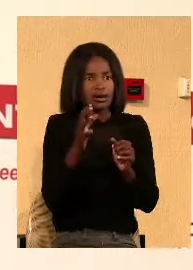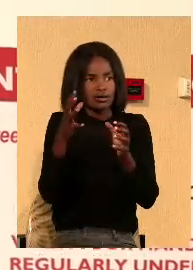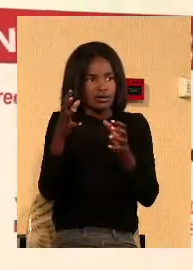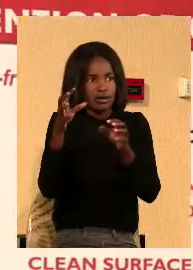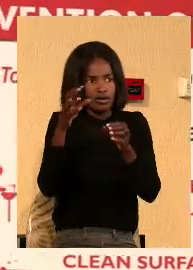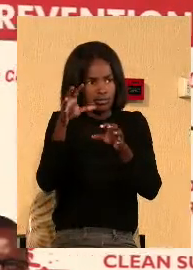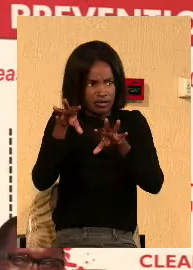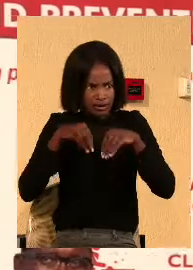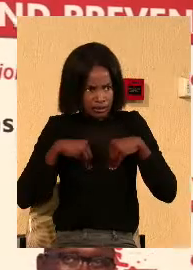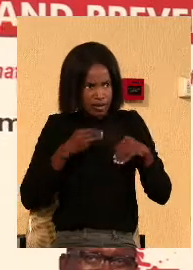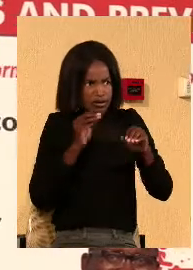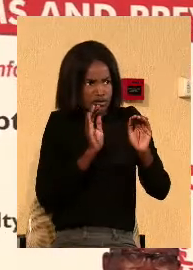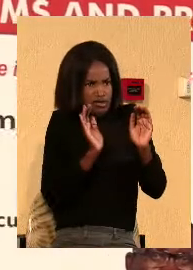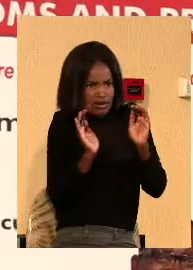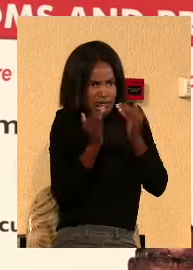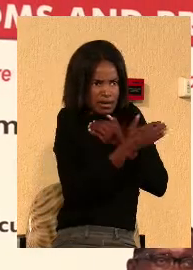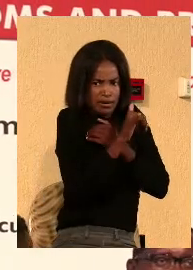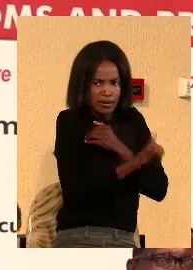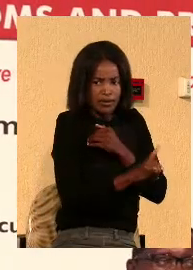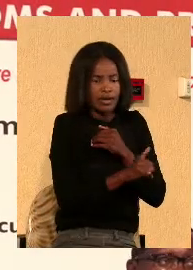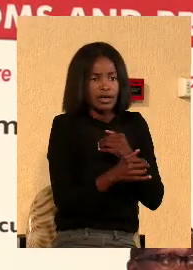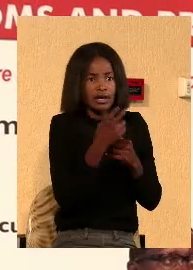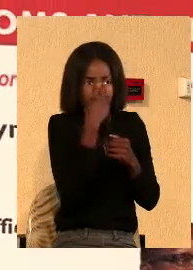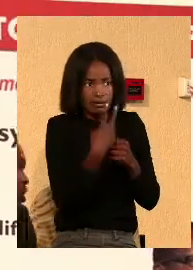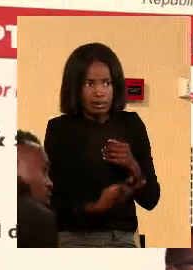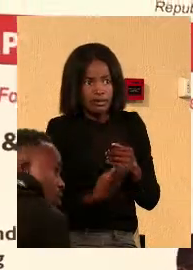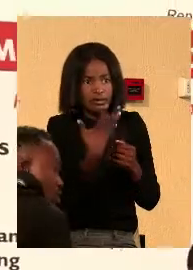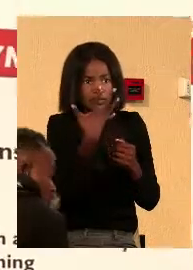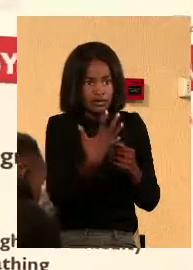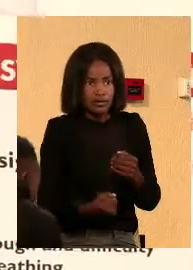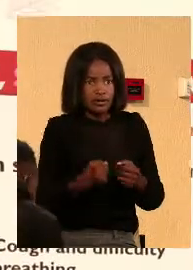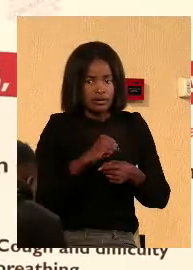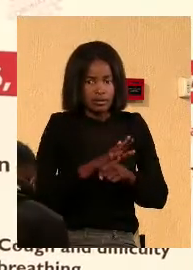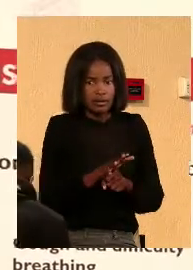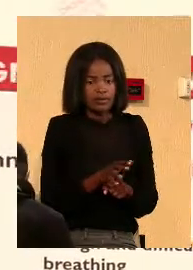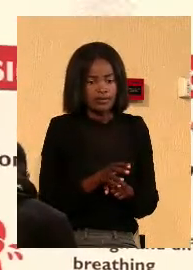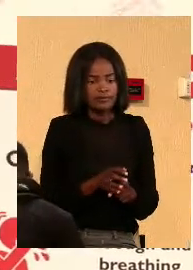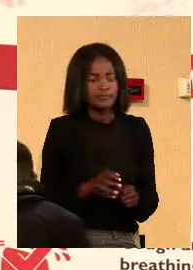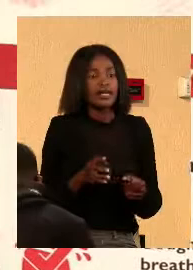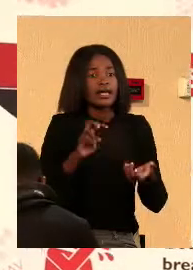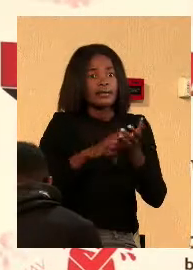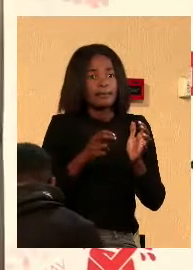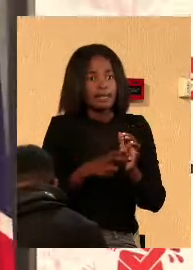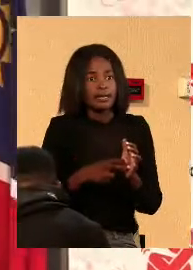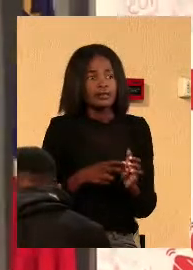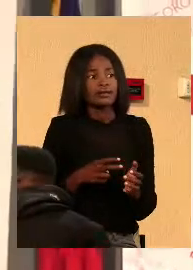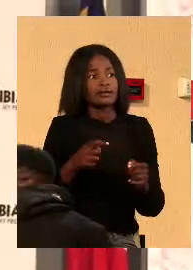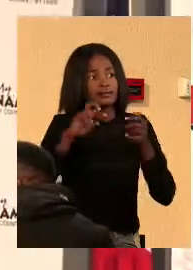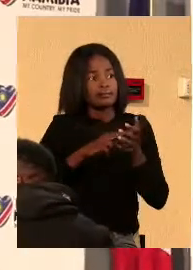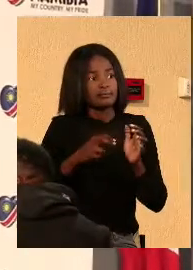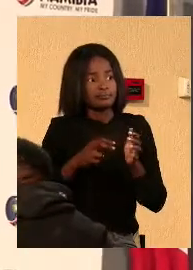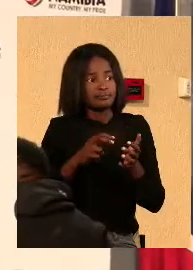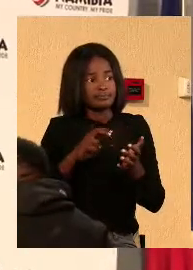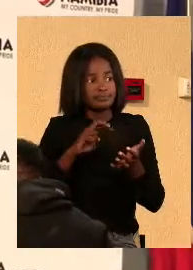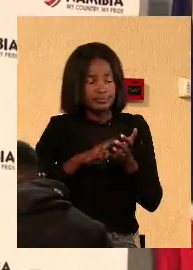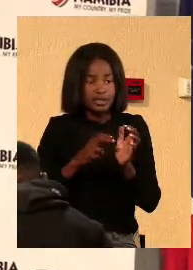and those we tested to be positive, we treat them accordingly. That is what we call passive surveillance strategy, and that is